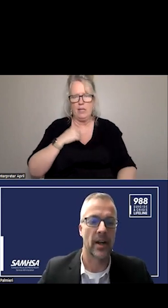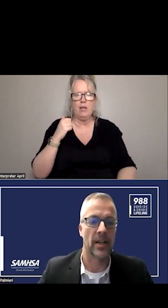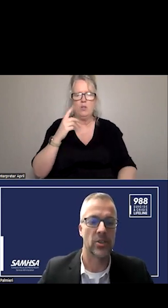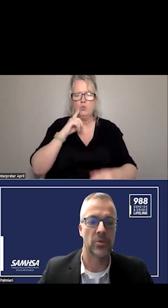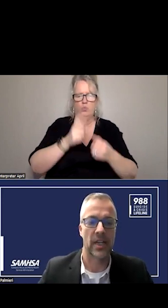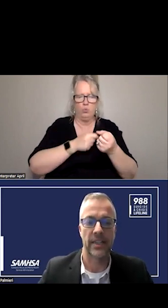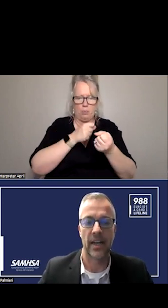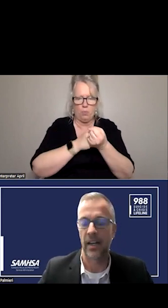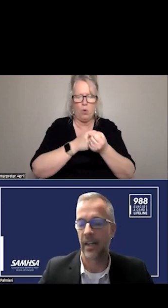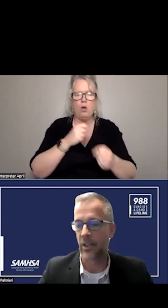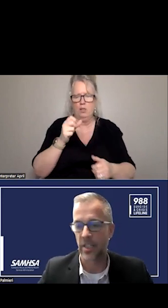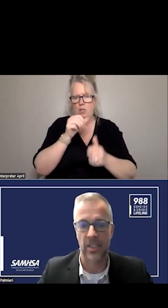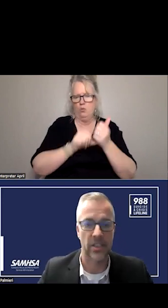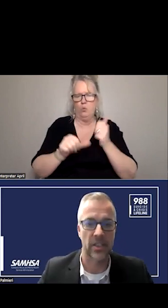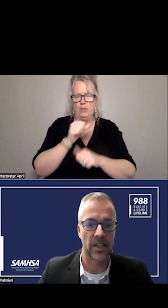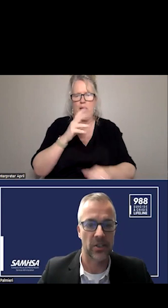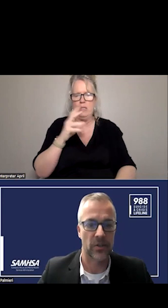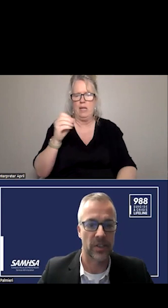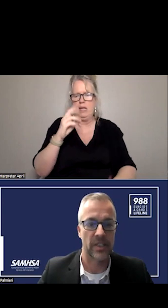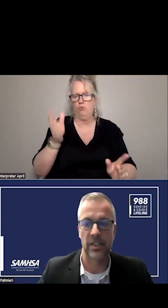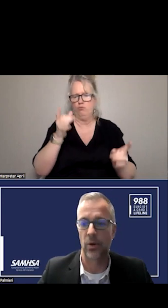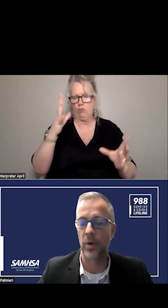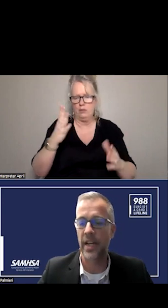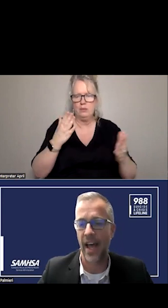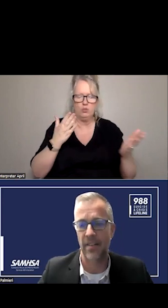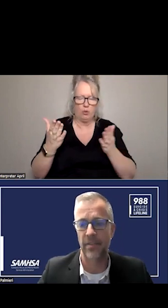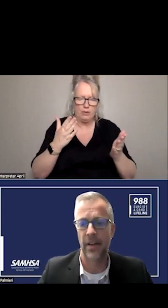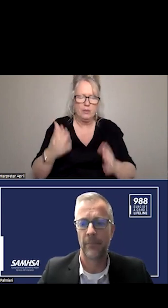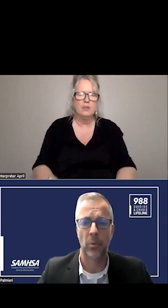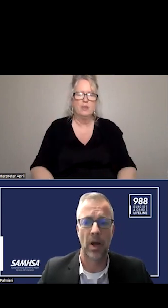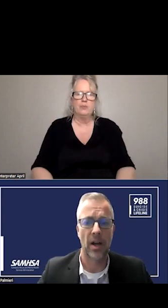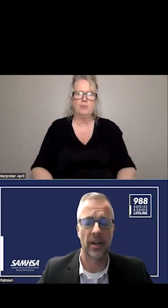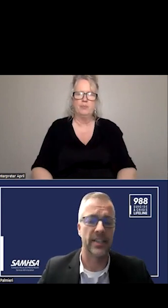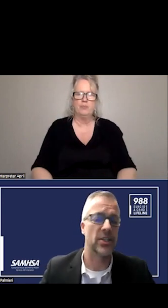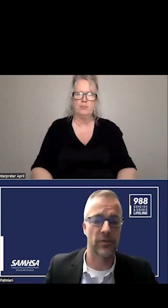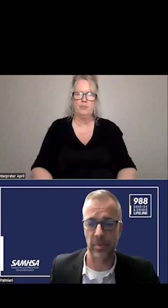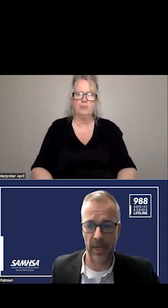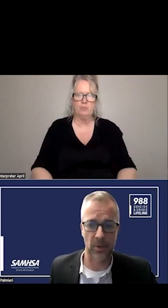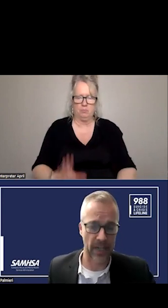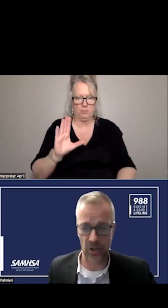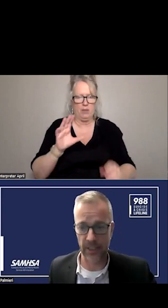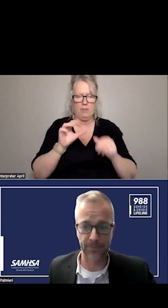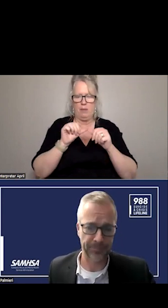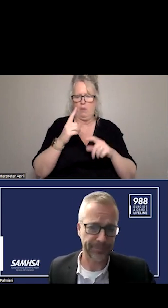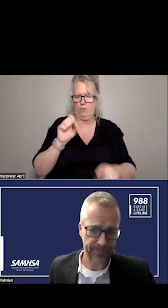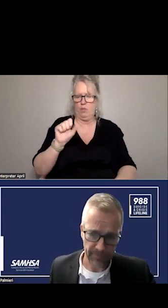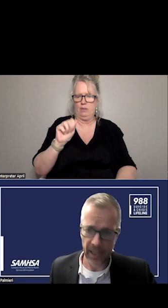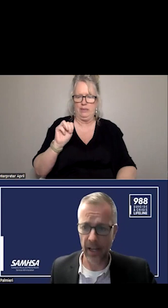support suicide and crisis services. And so we have contingent from SAMHSA was